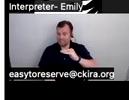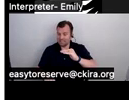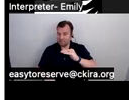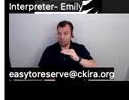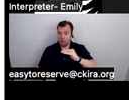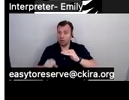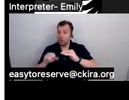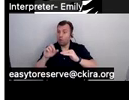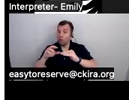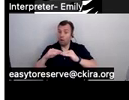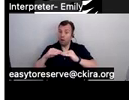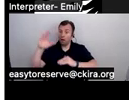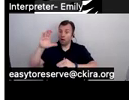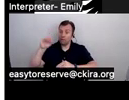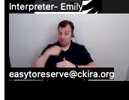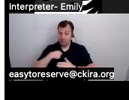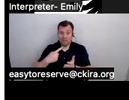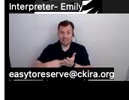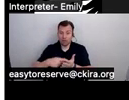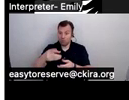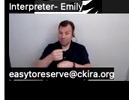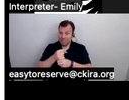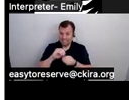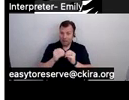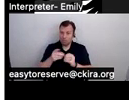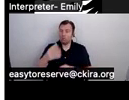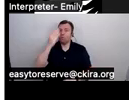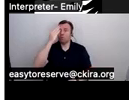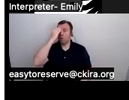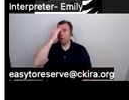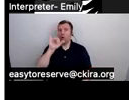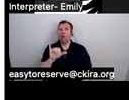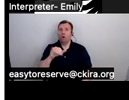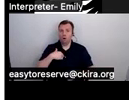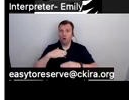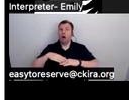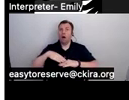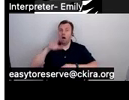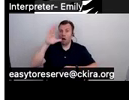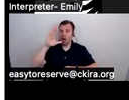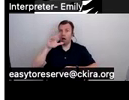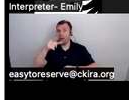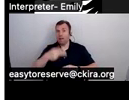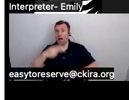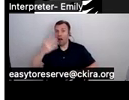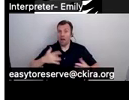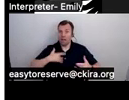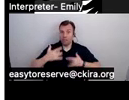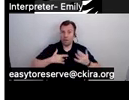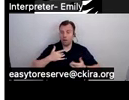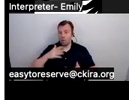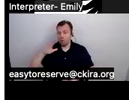or if it was discussed, you will get that number, and you'll get a sense for maybe whether there's high enthusiasm or low